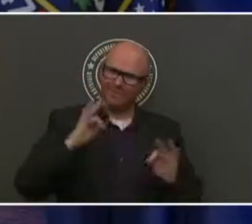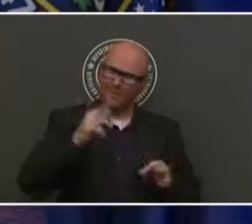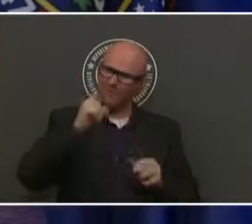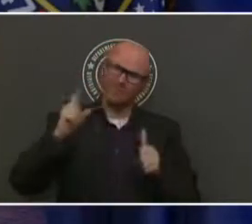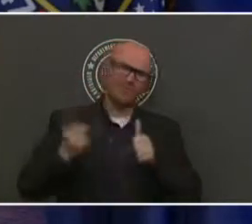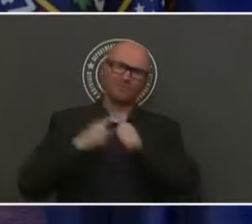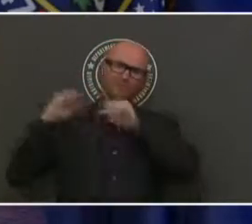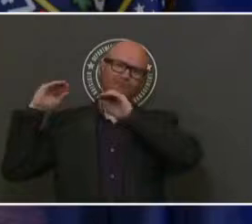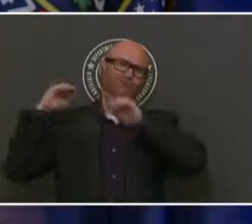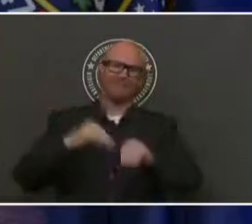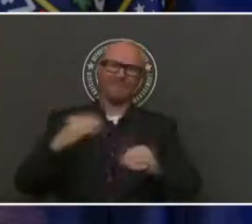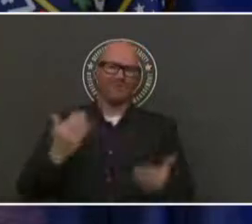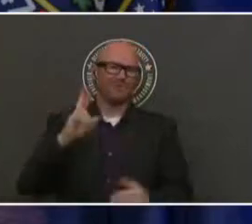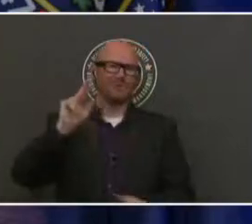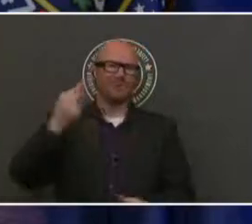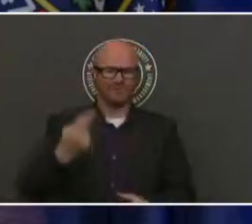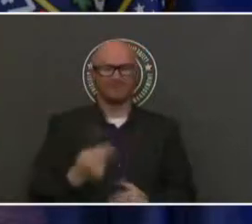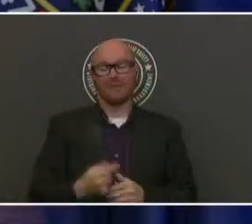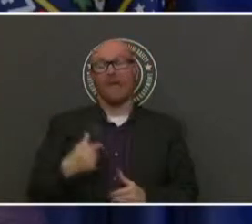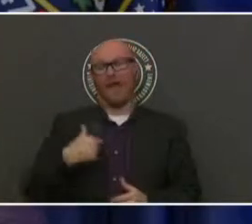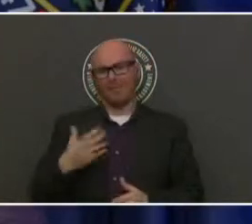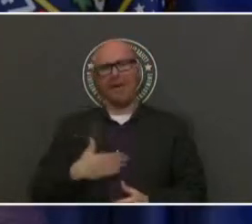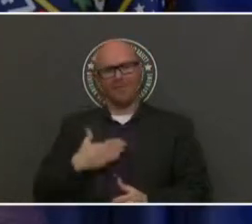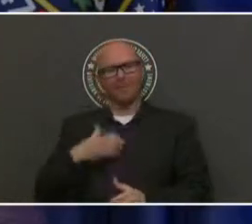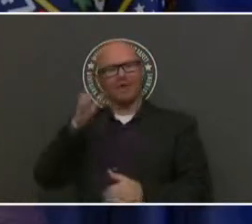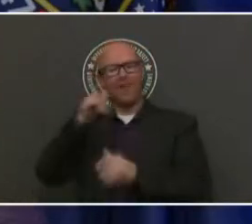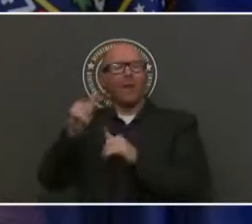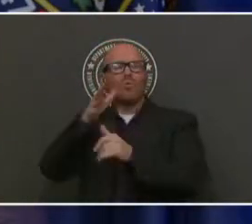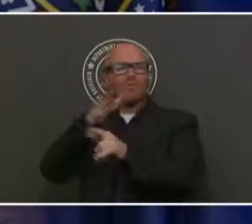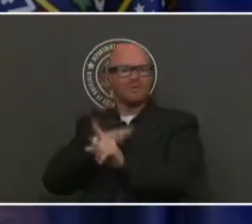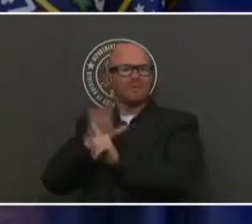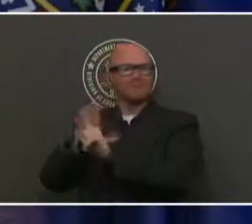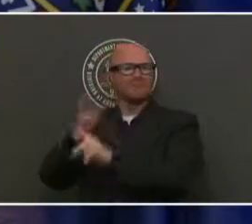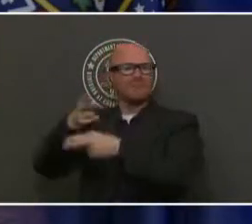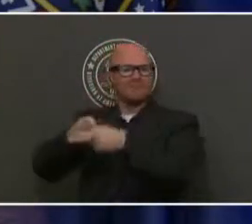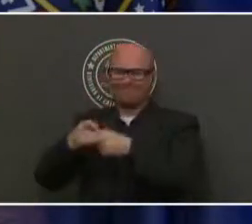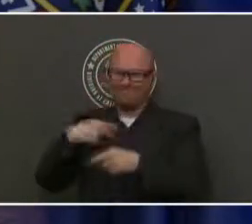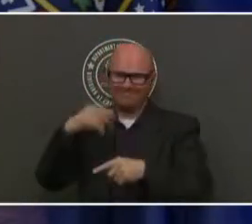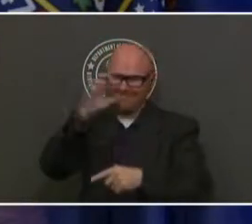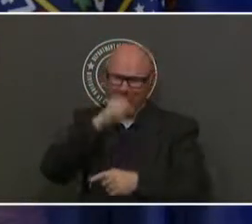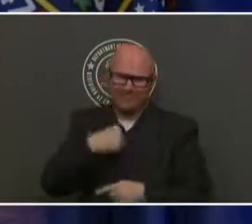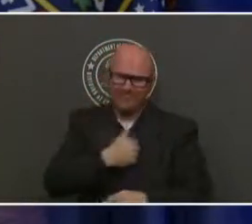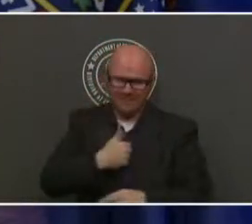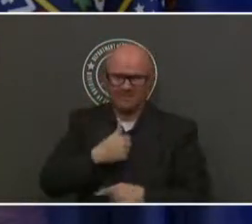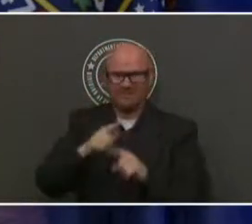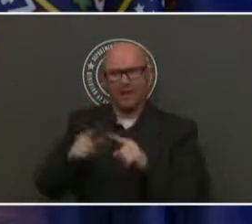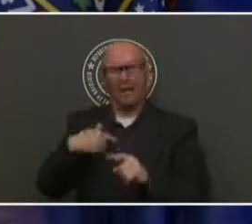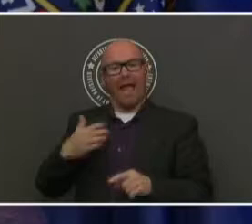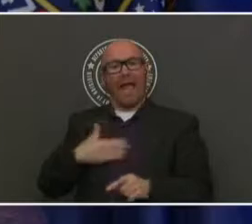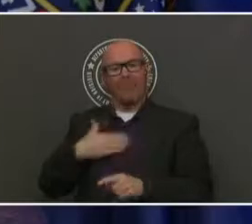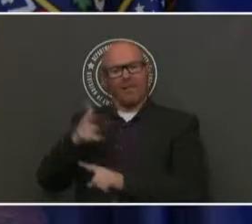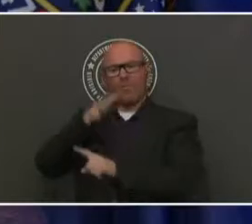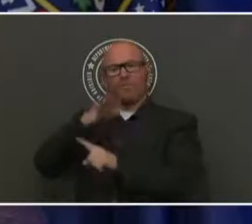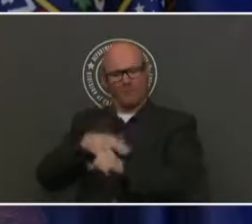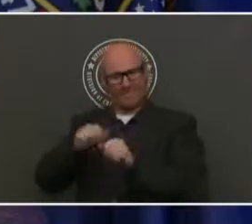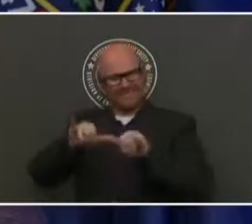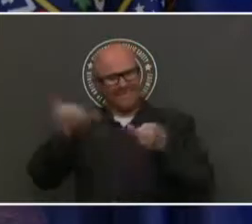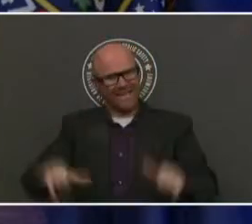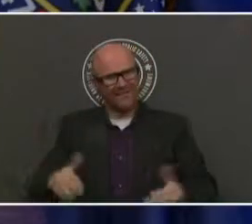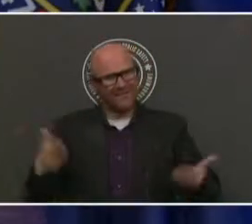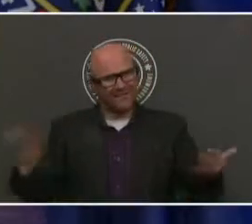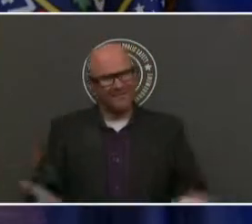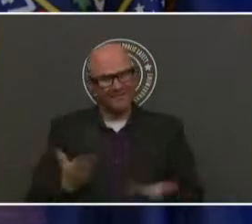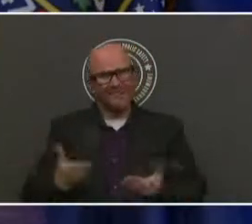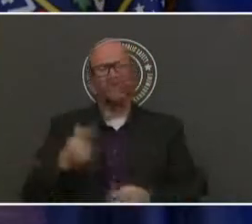it's great that she'll have an opportunity to stay here, and we look forward to helping those who are in need